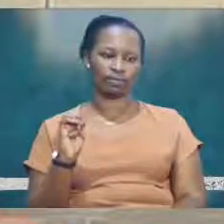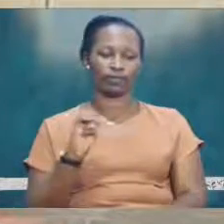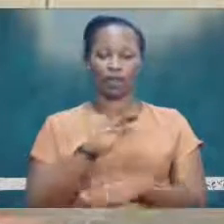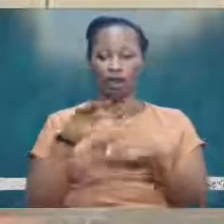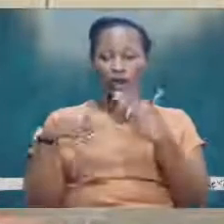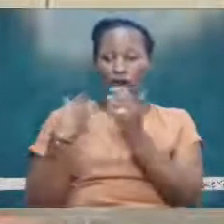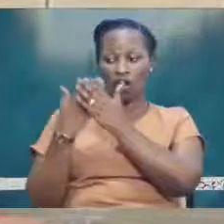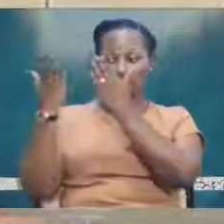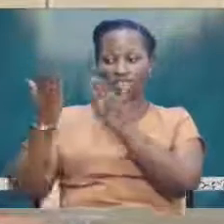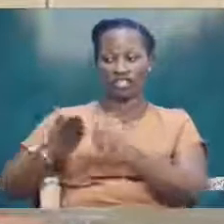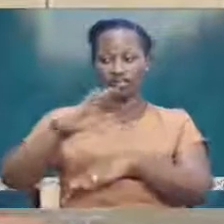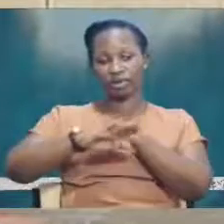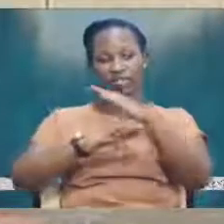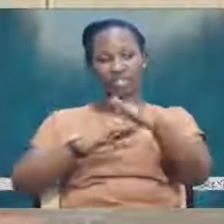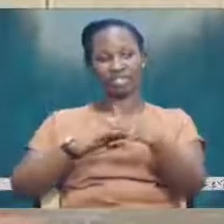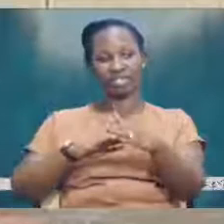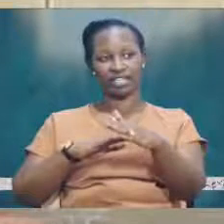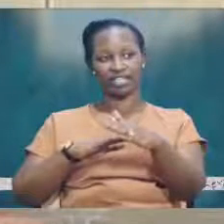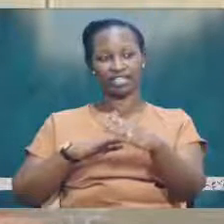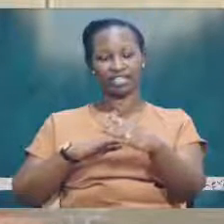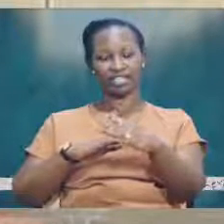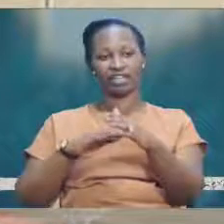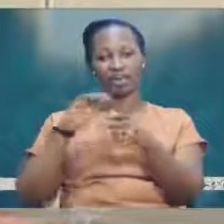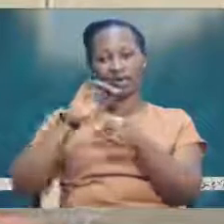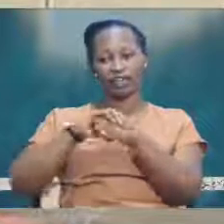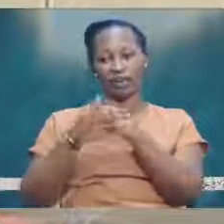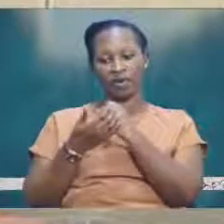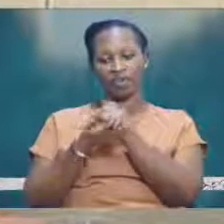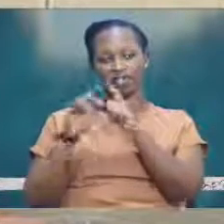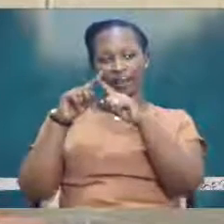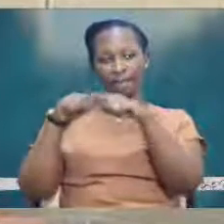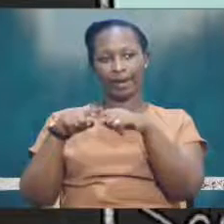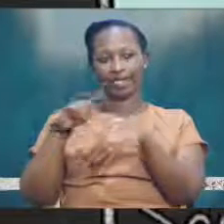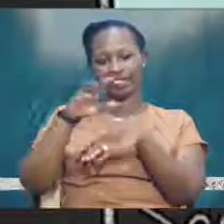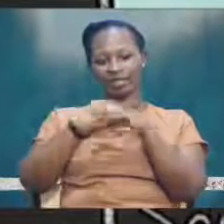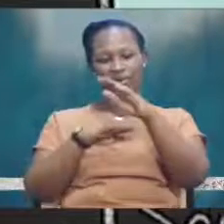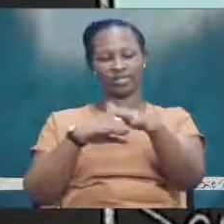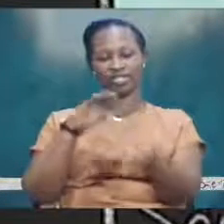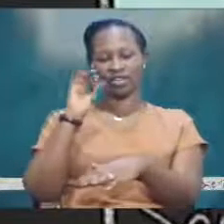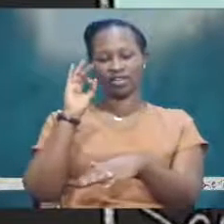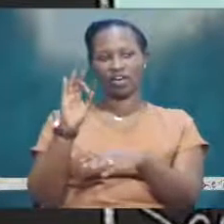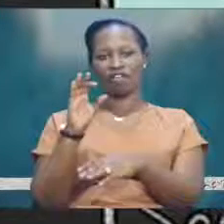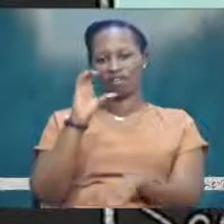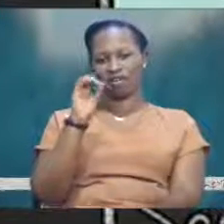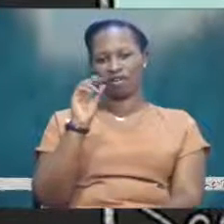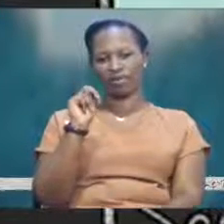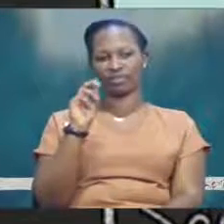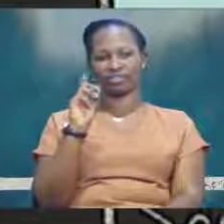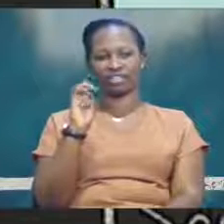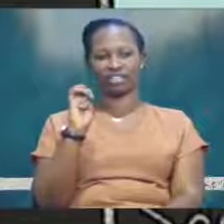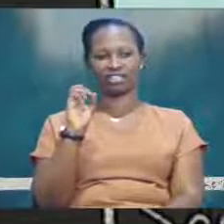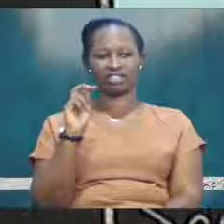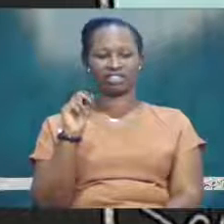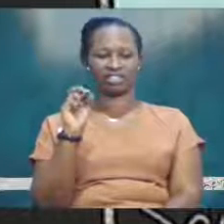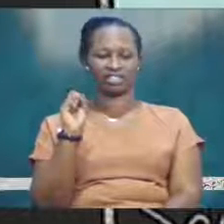All these processes are formed by the process of condensation, by loss